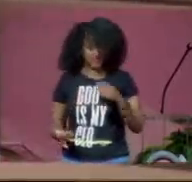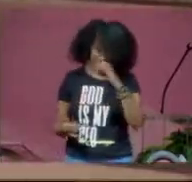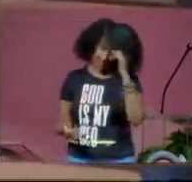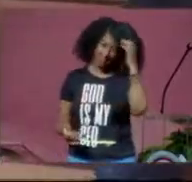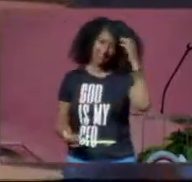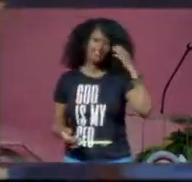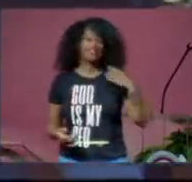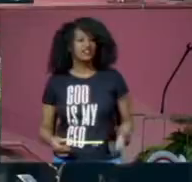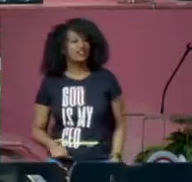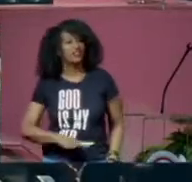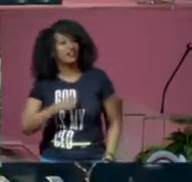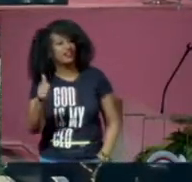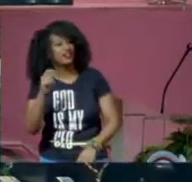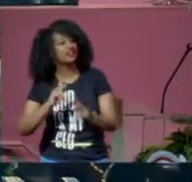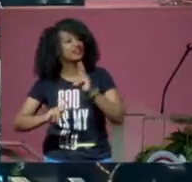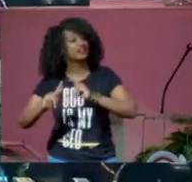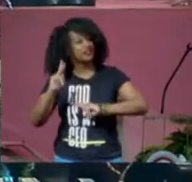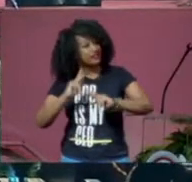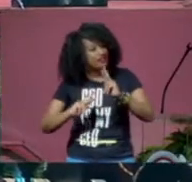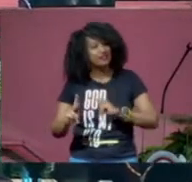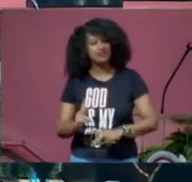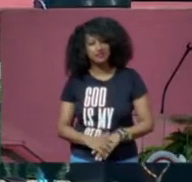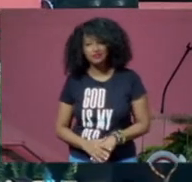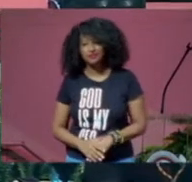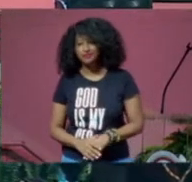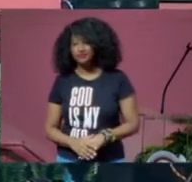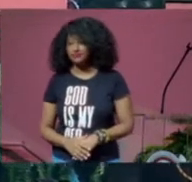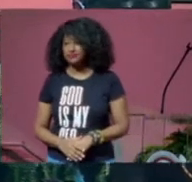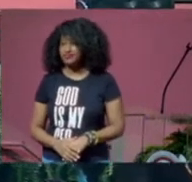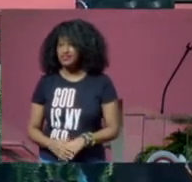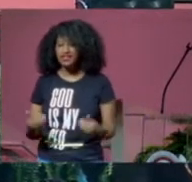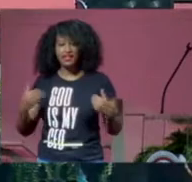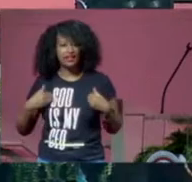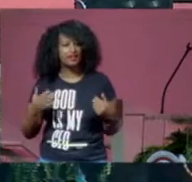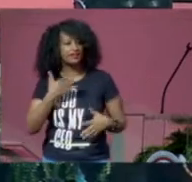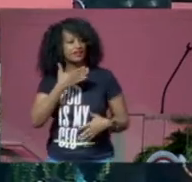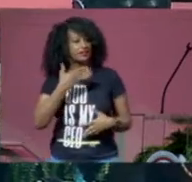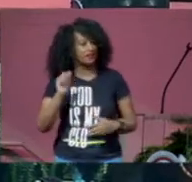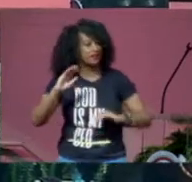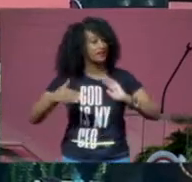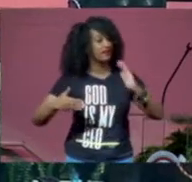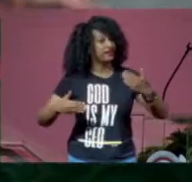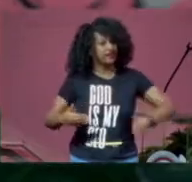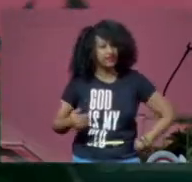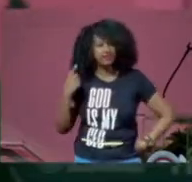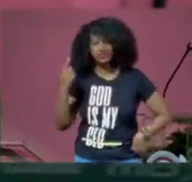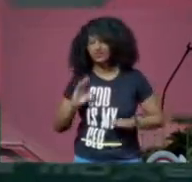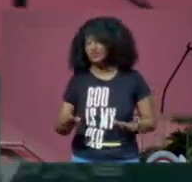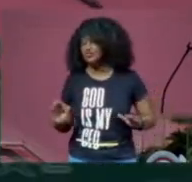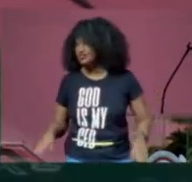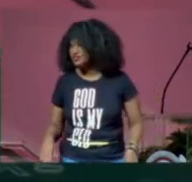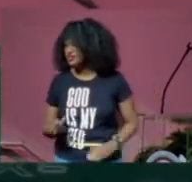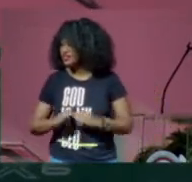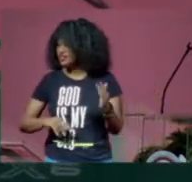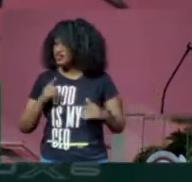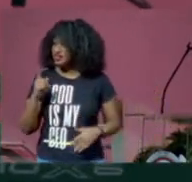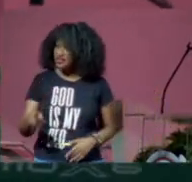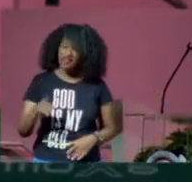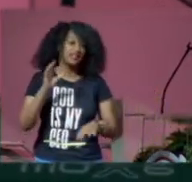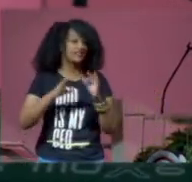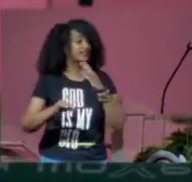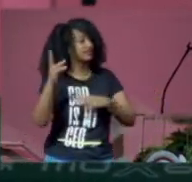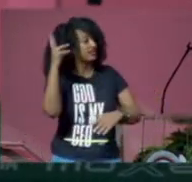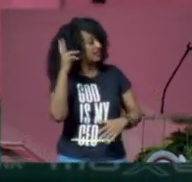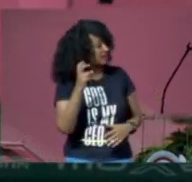and the pushers and the, come on, and the gangbangers got a better welcome and a warmer reception than that. Come on, I just heard the